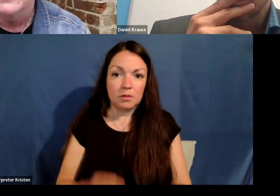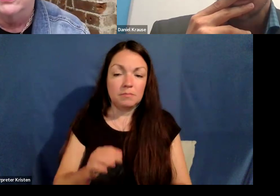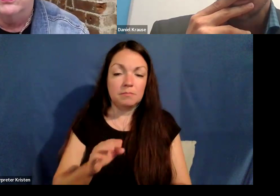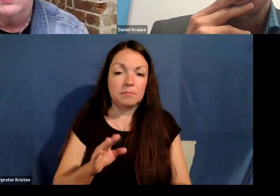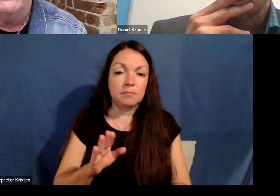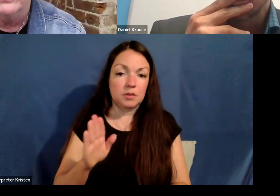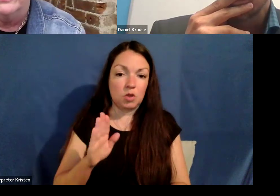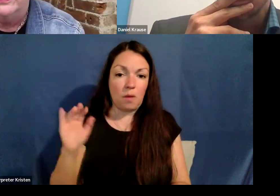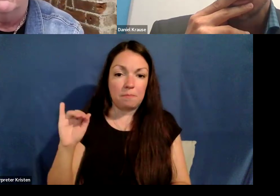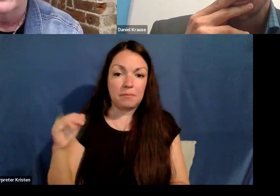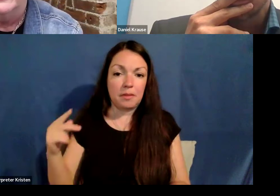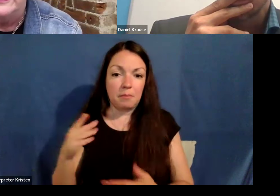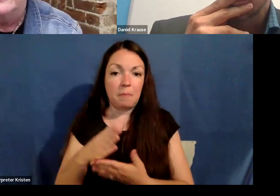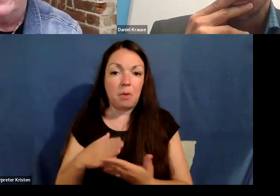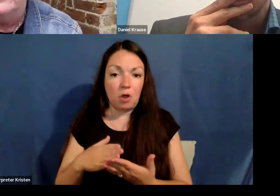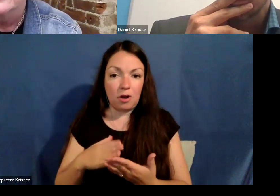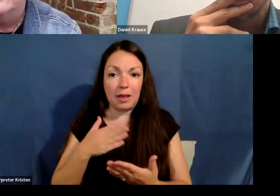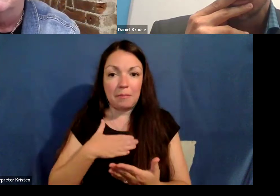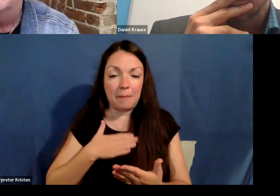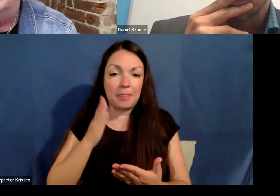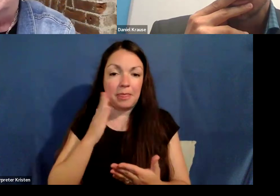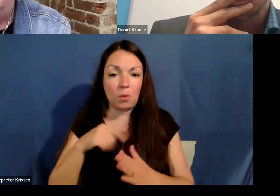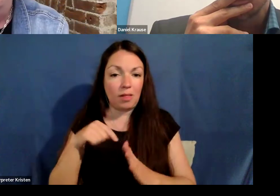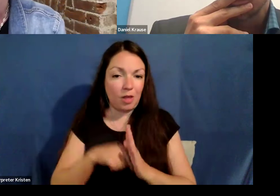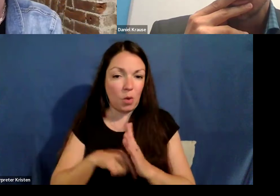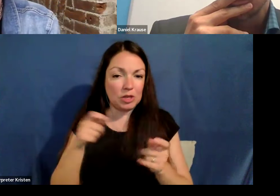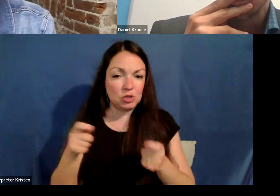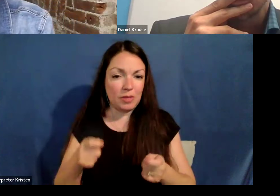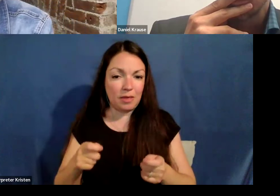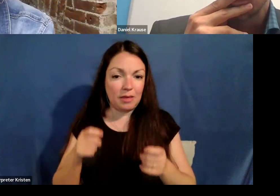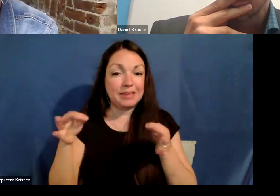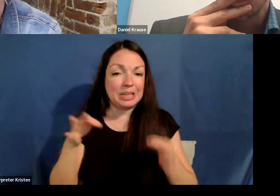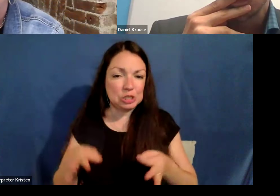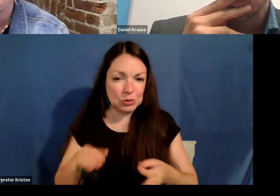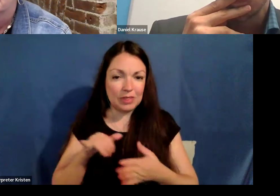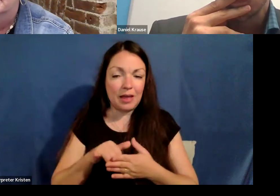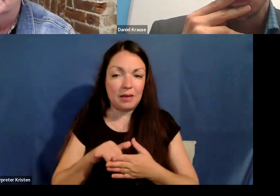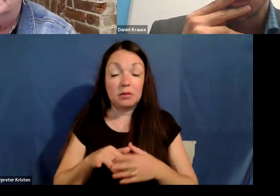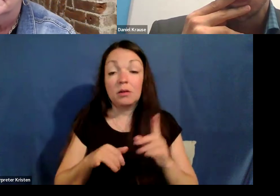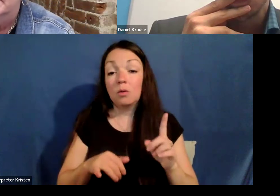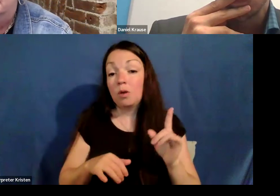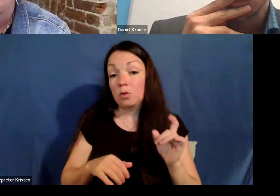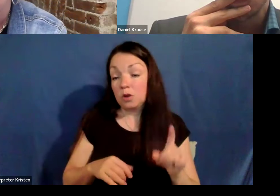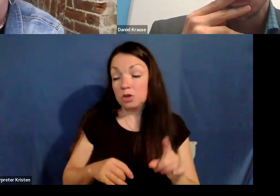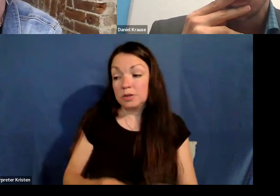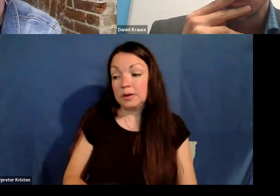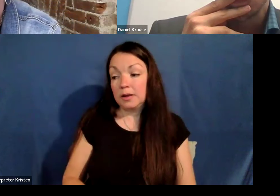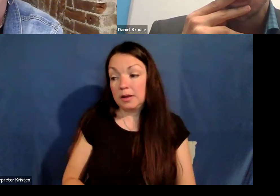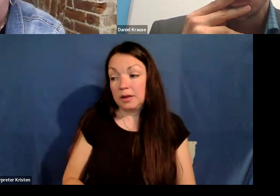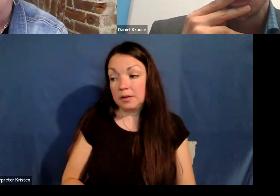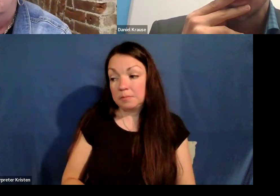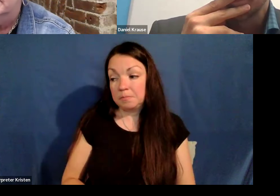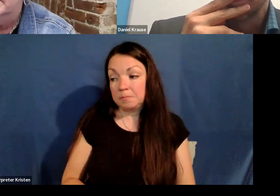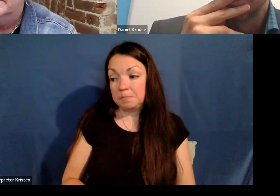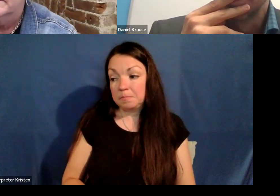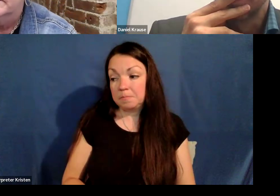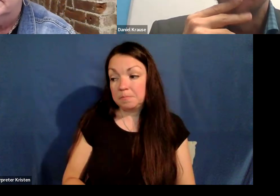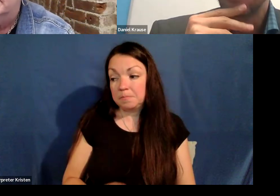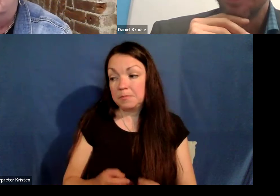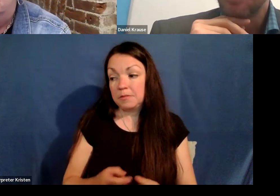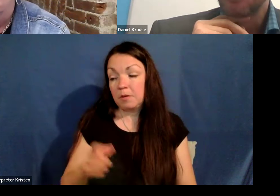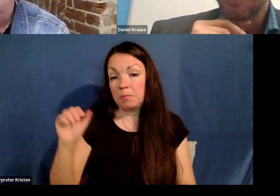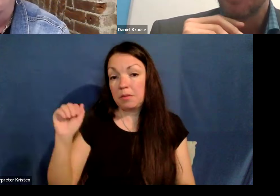And I'm so glad they're going to go into that. So We have one question from